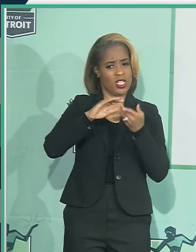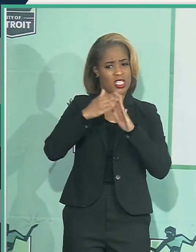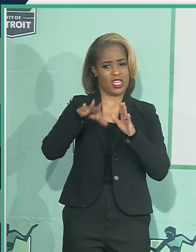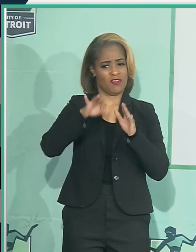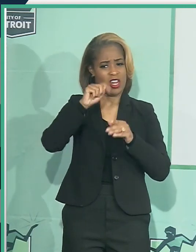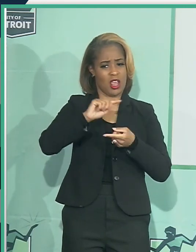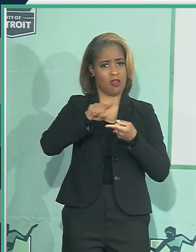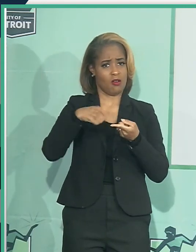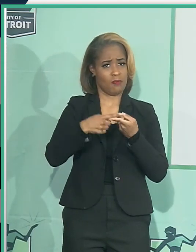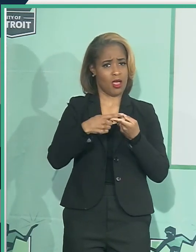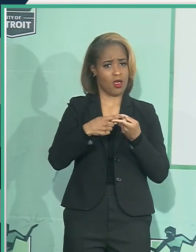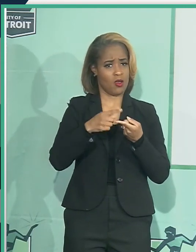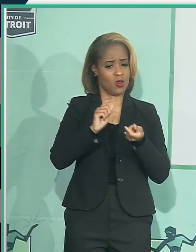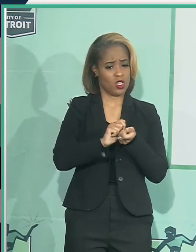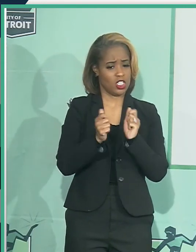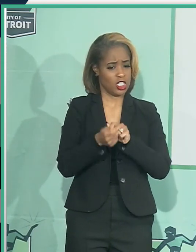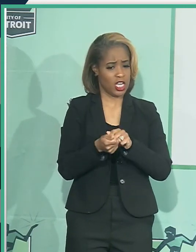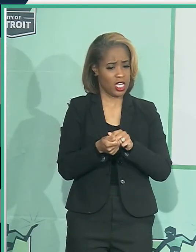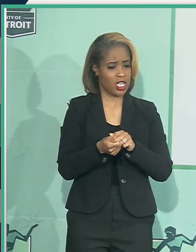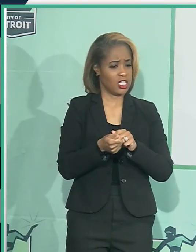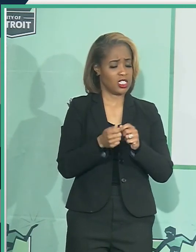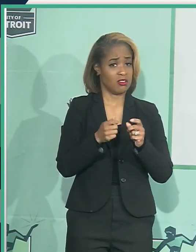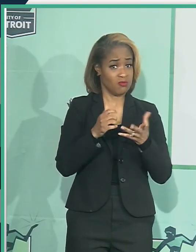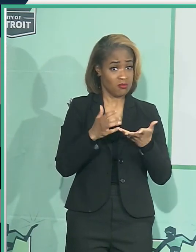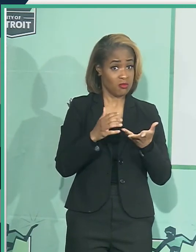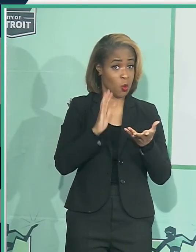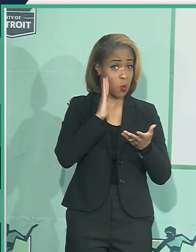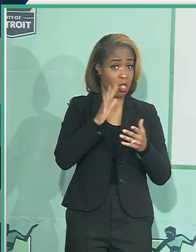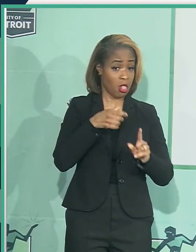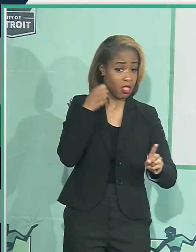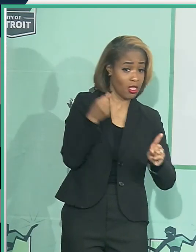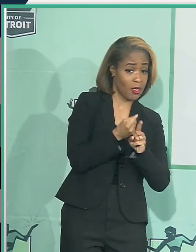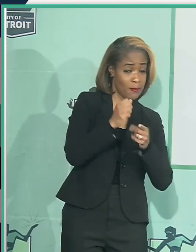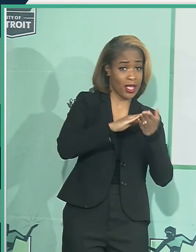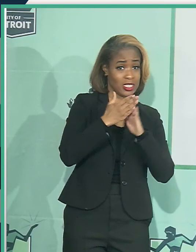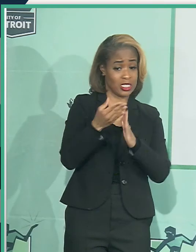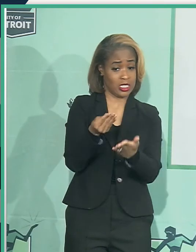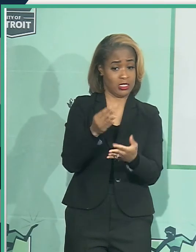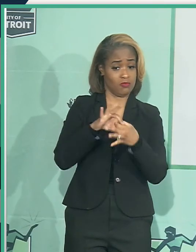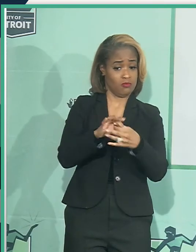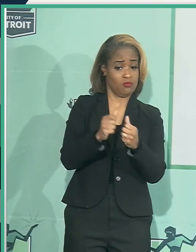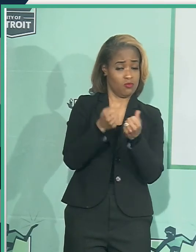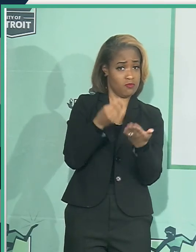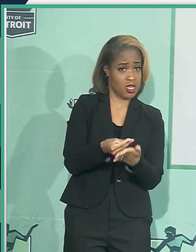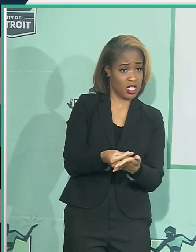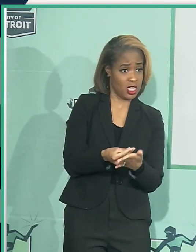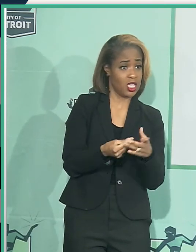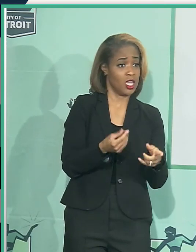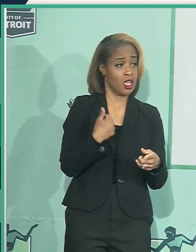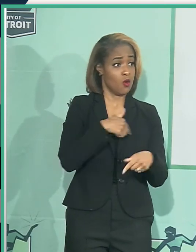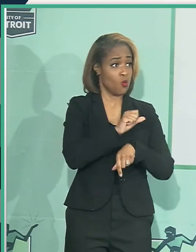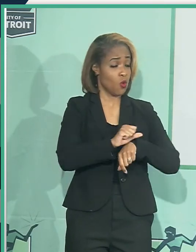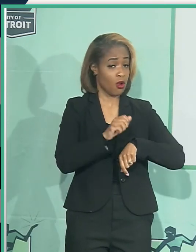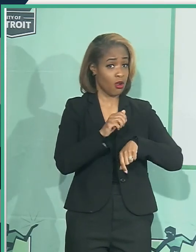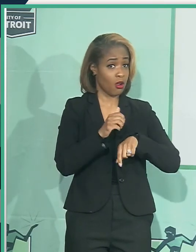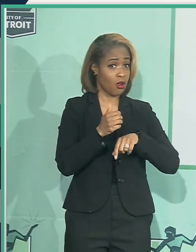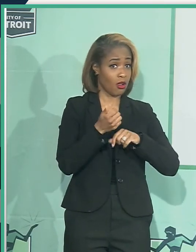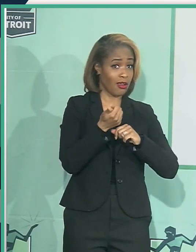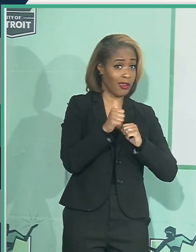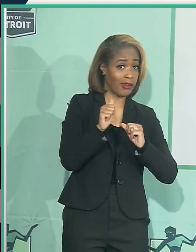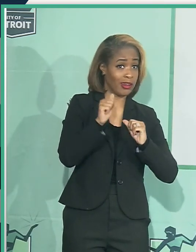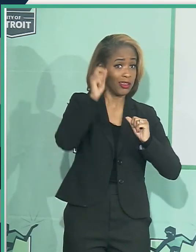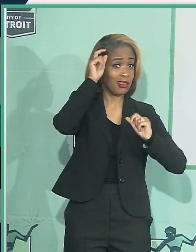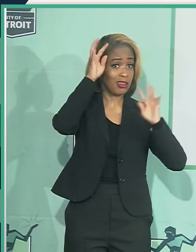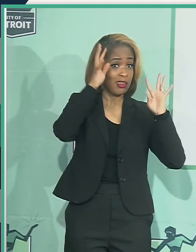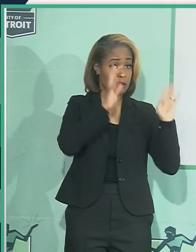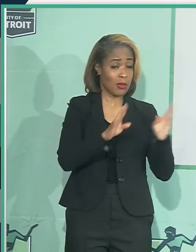that was being made, how it will impact the city financially, if we know, and whether or not we're working on any plans for a different type of event